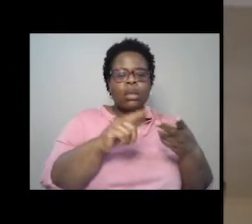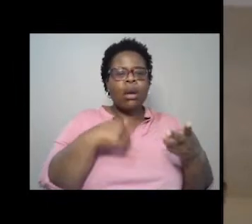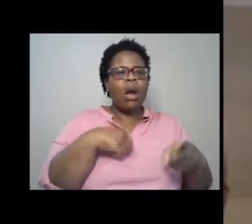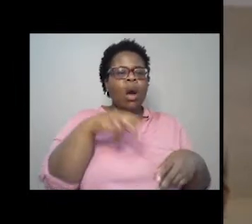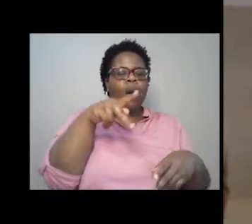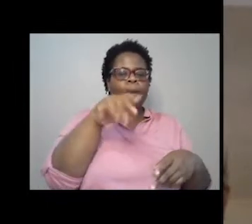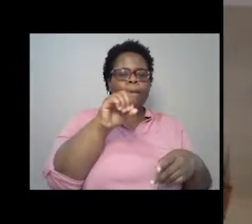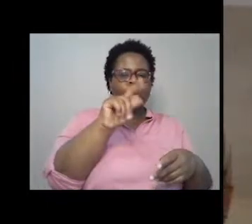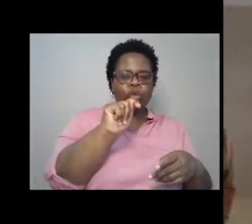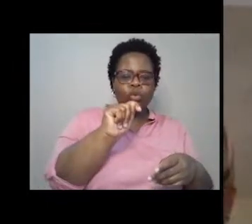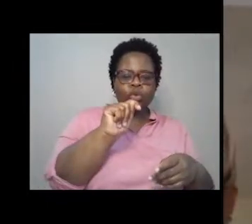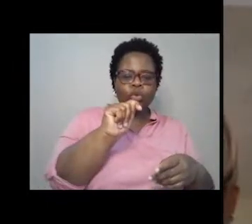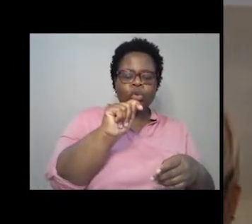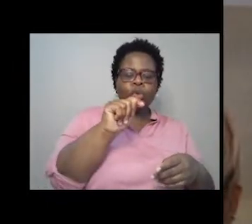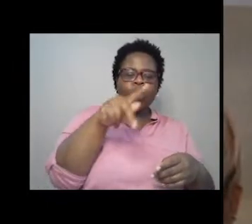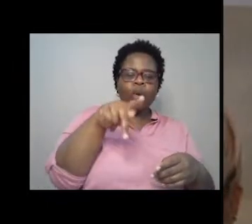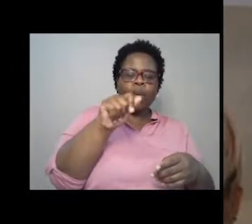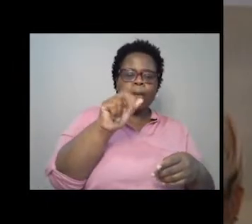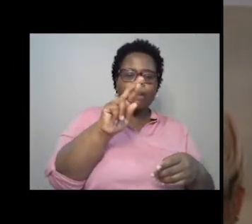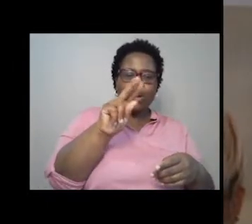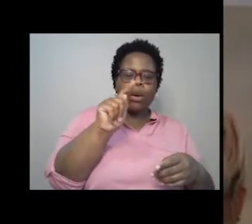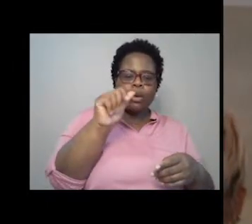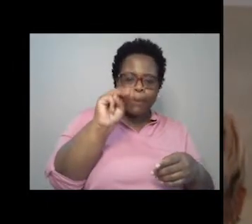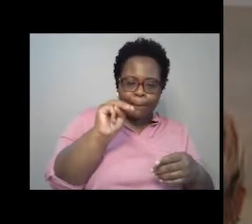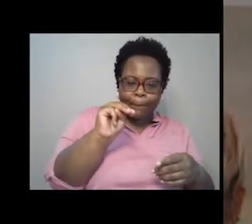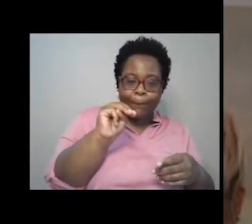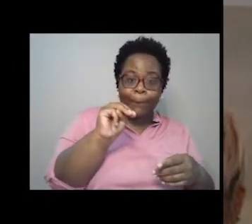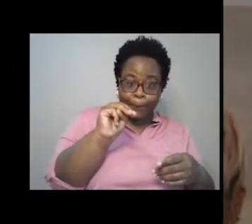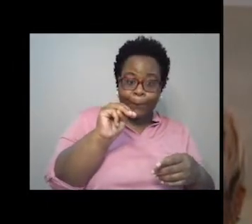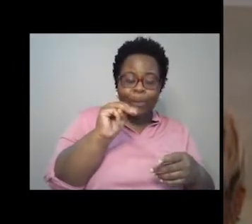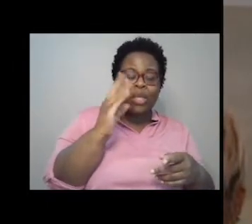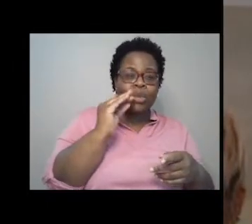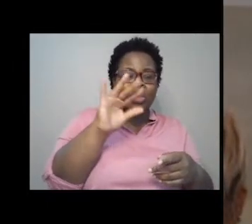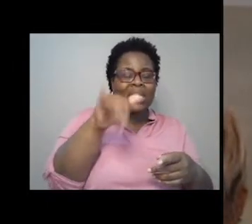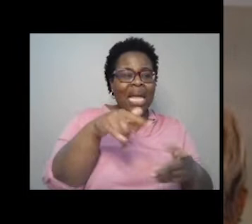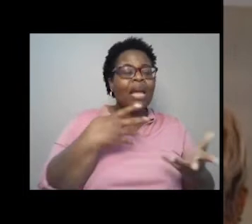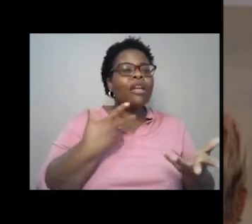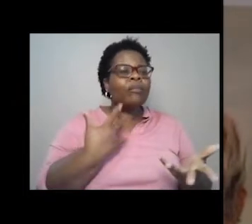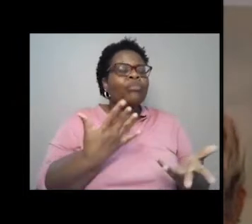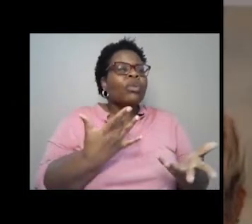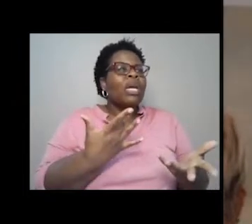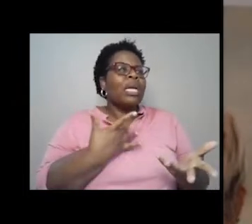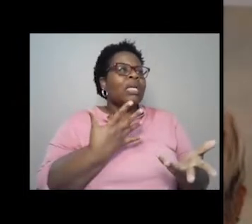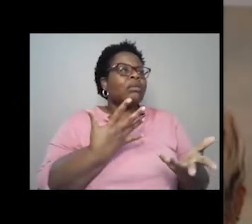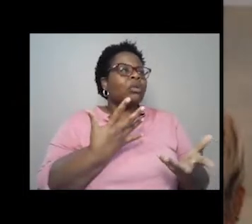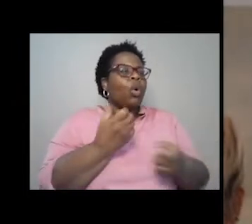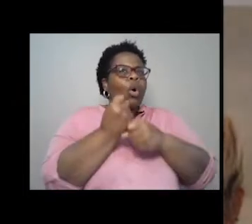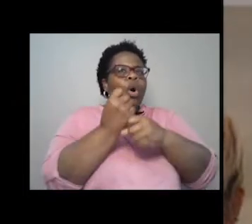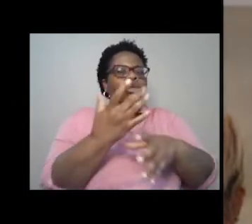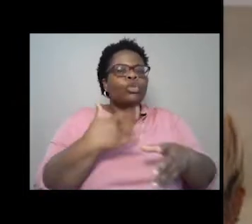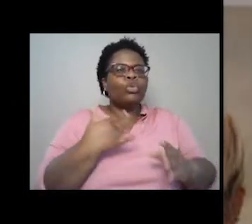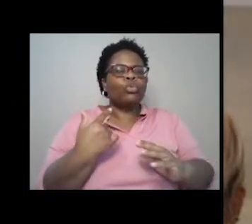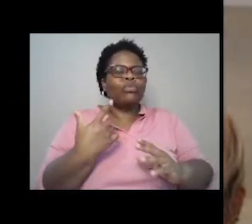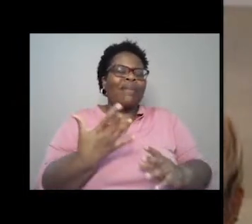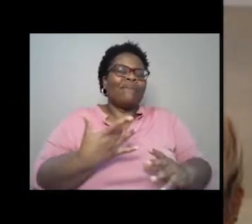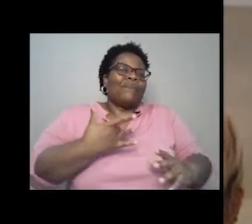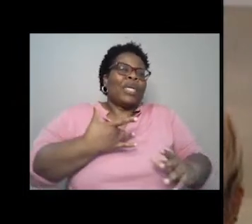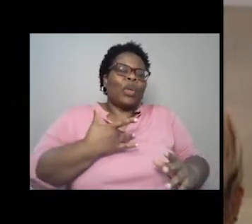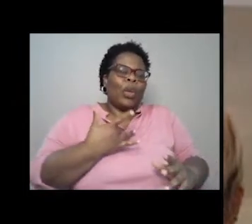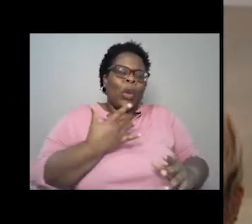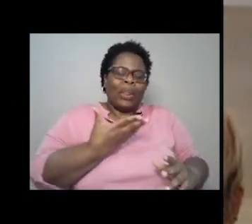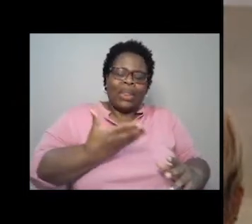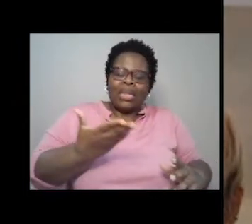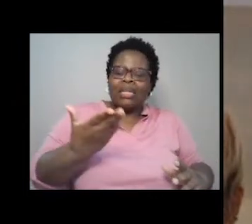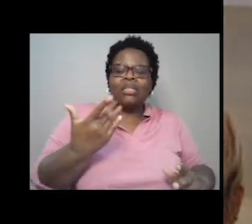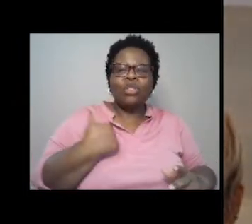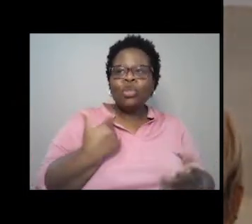right? And I think it brings out what probably has been there to begin with. What I mean by that is if